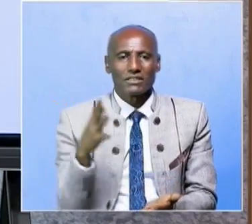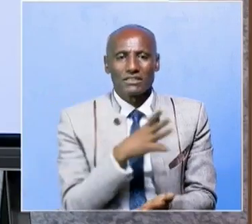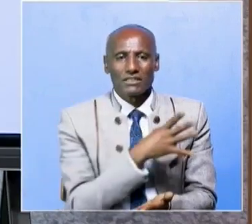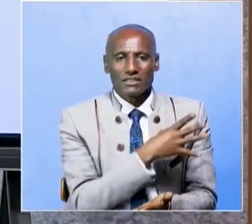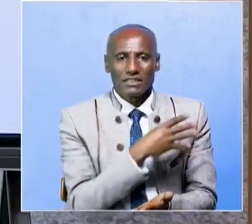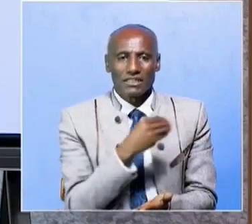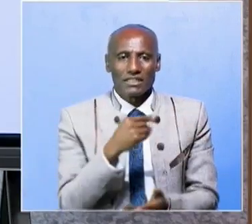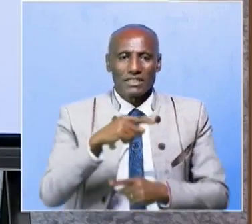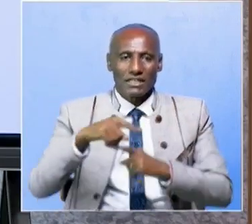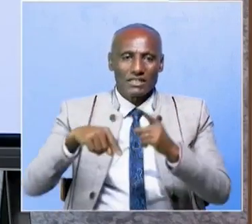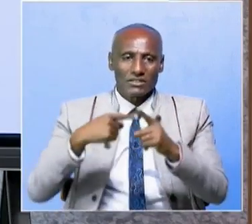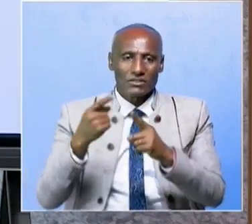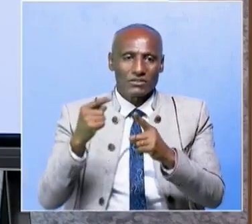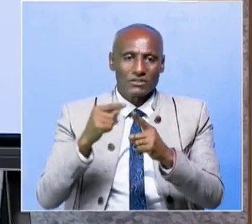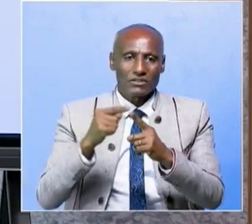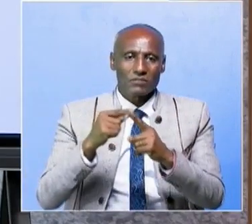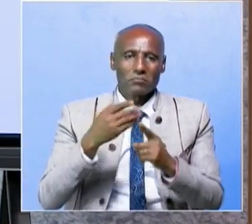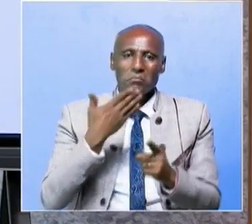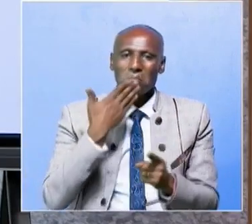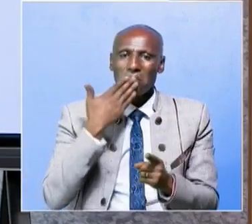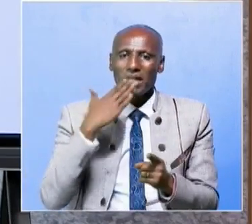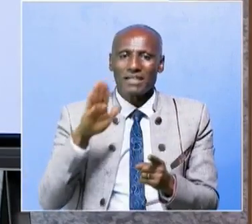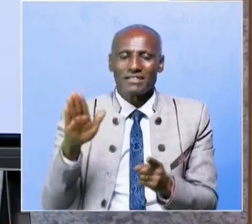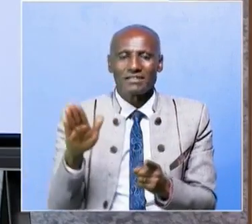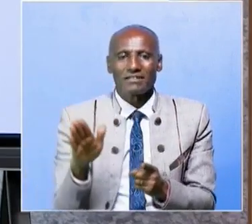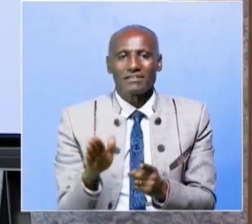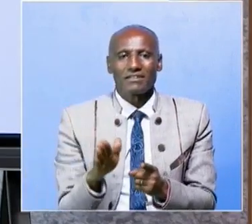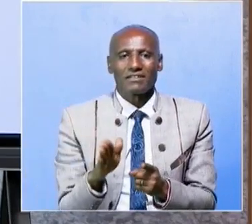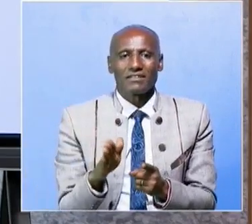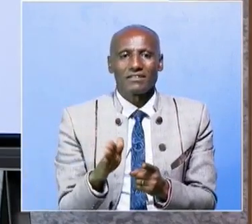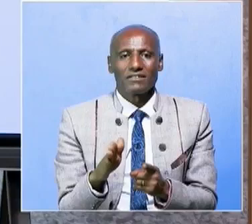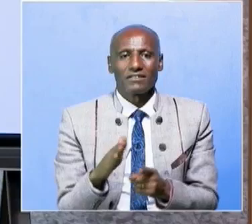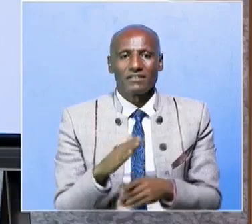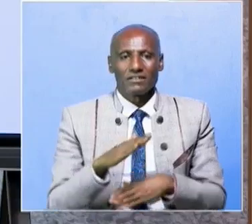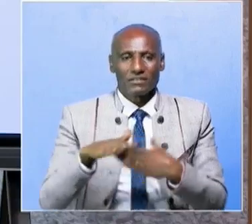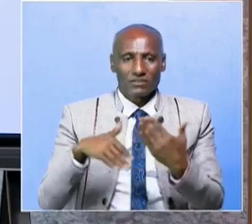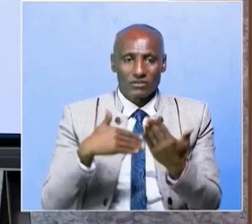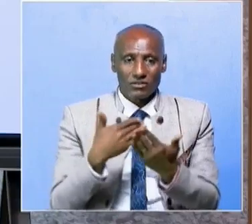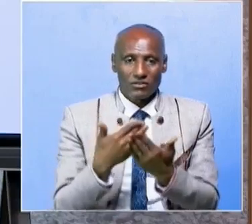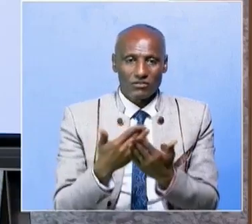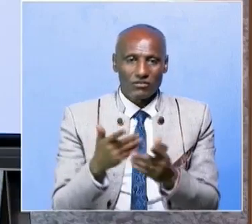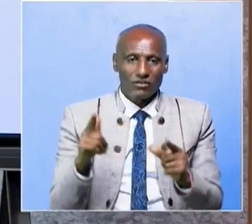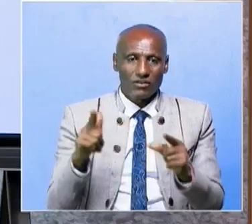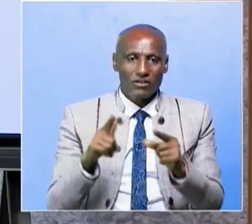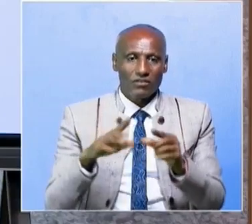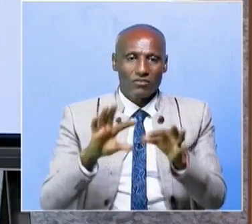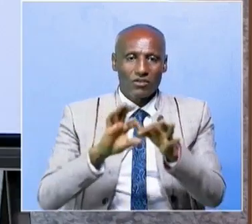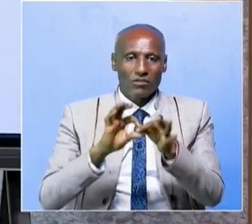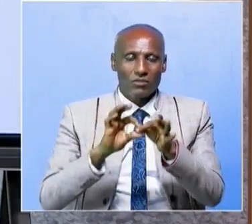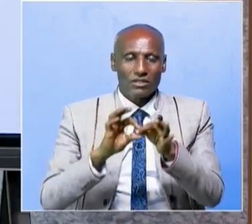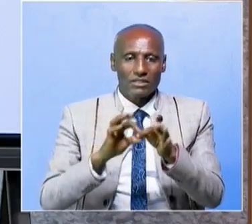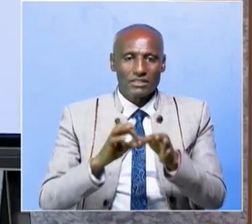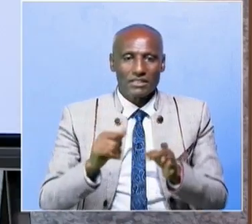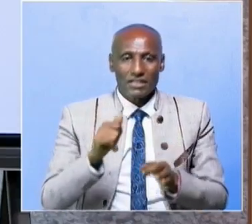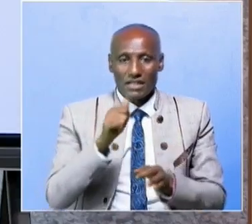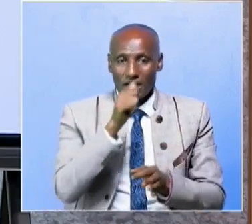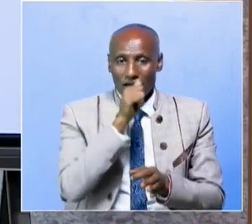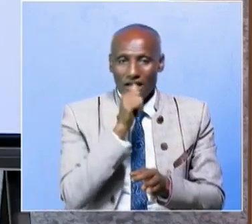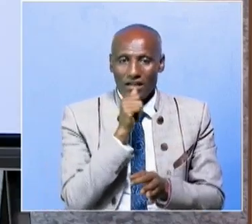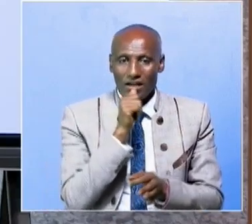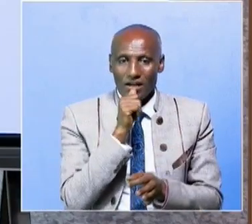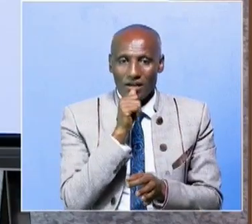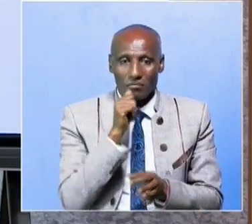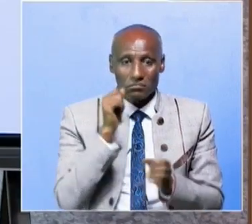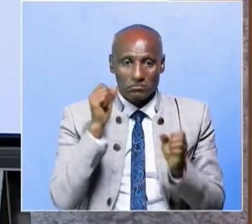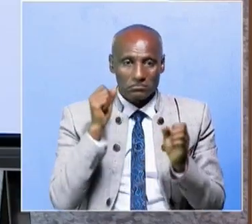has gone really bad. I'm not going to go through all of the vocabularies, but I'm sure you have